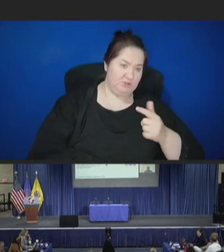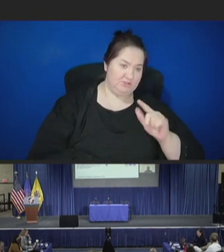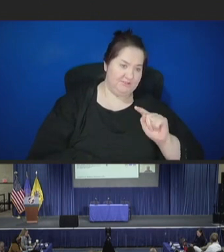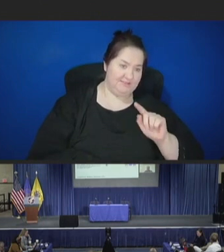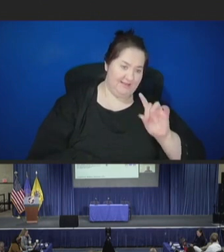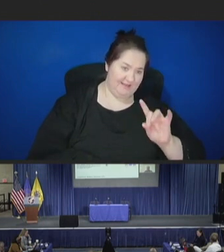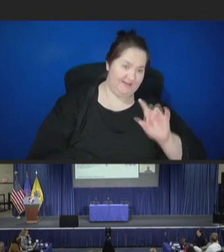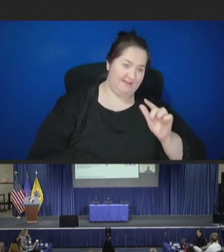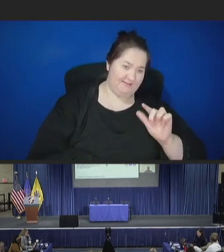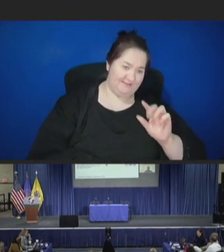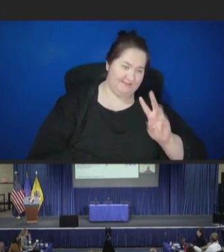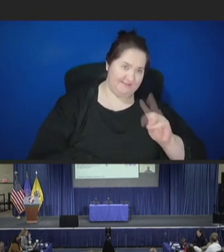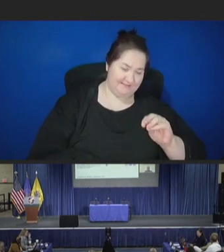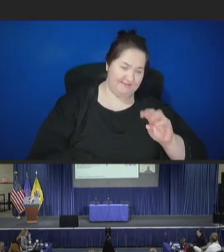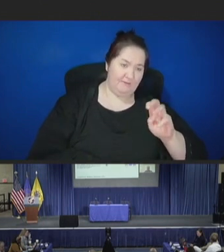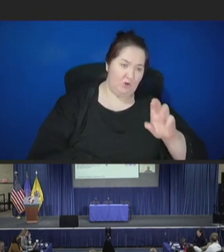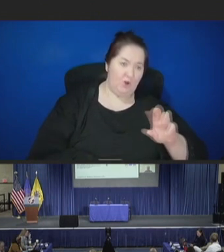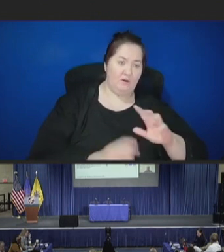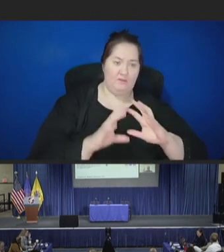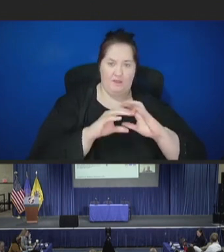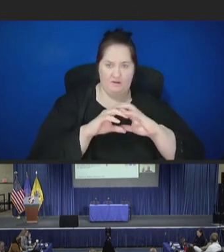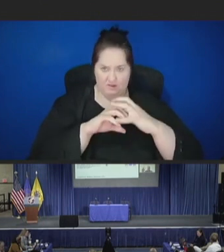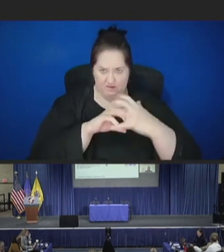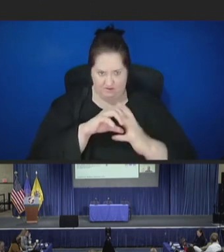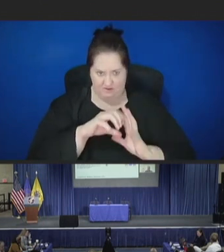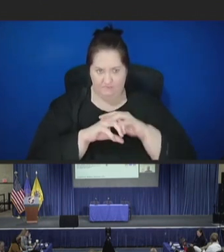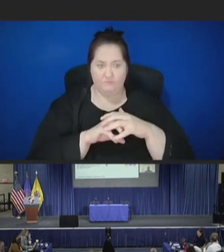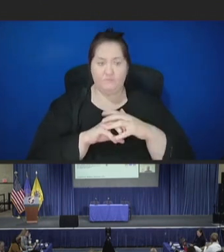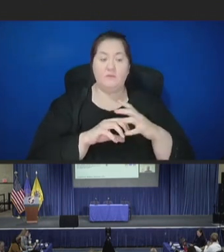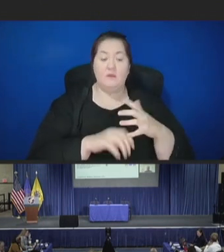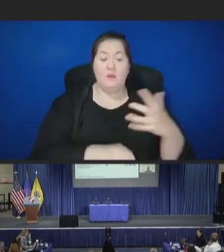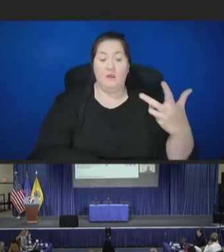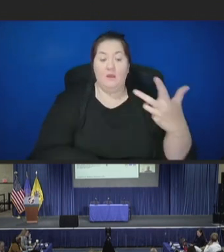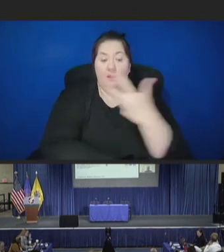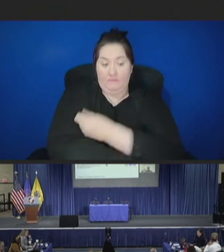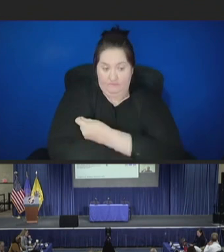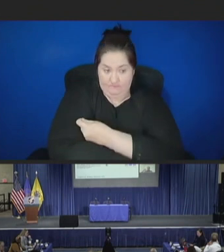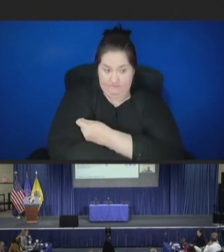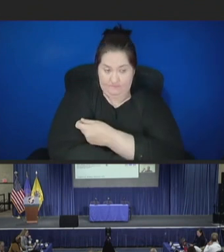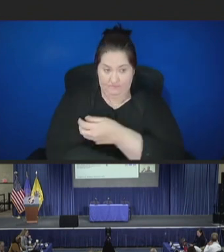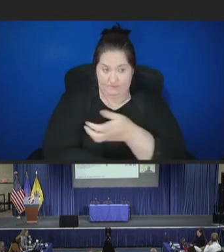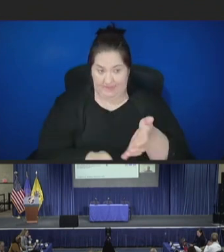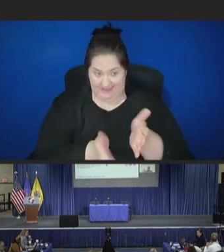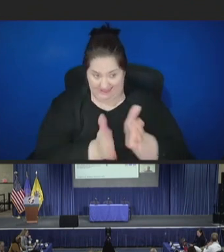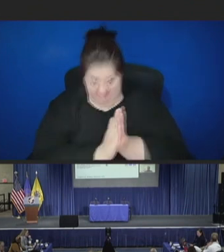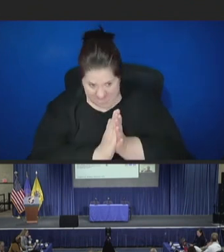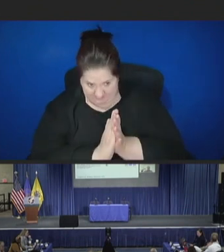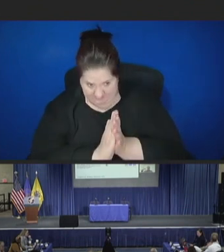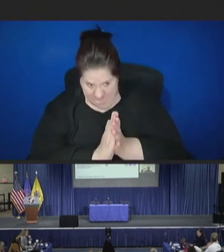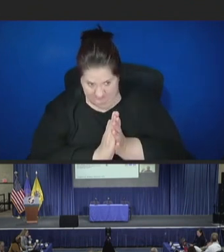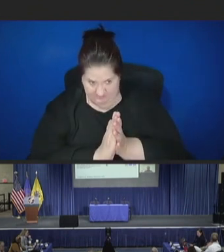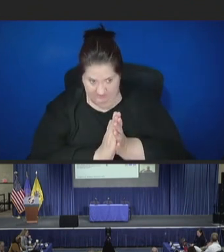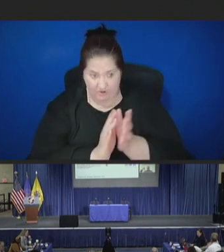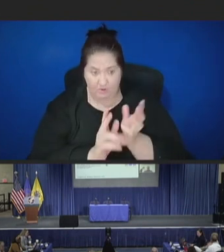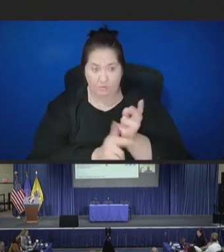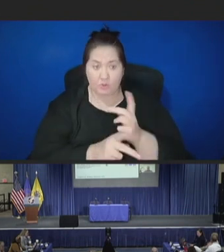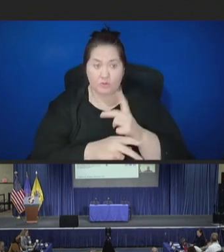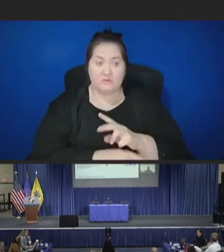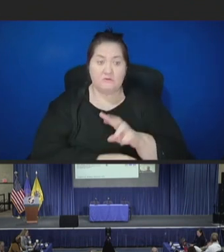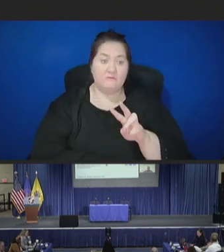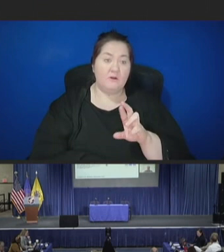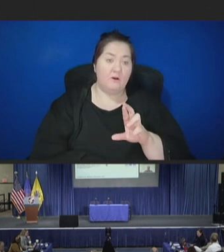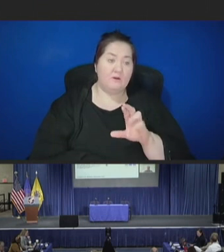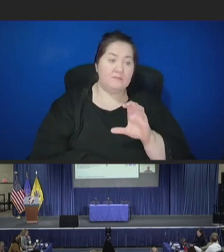humans, and the goal was to immunize humans and ask, does that vaccination produce VRC01